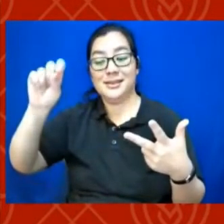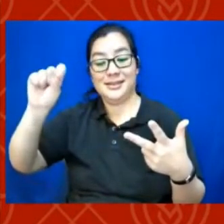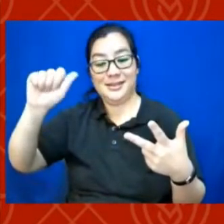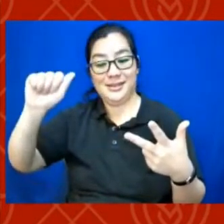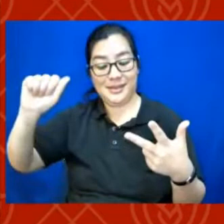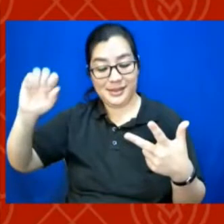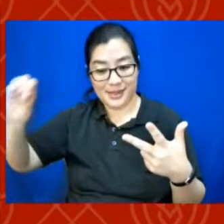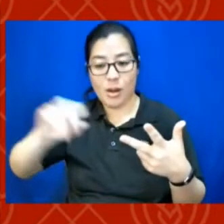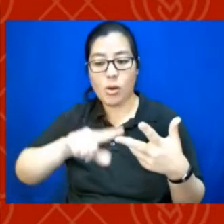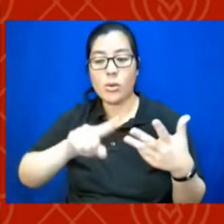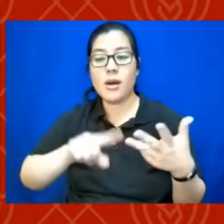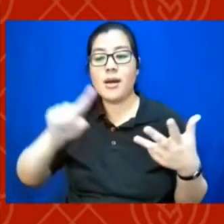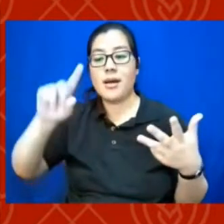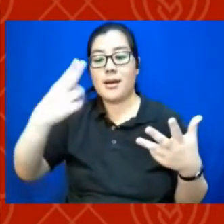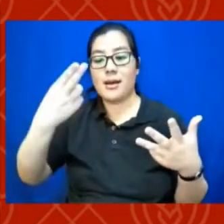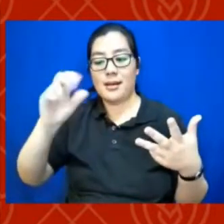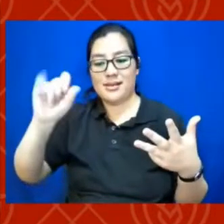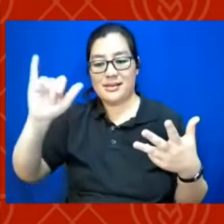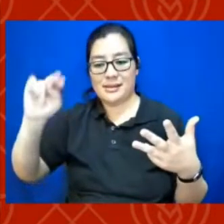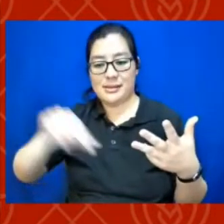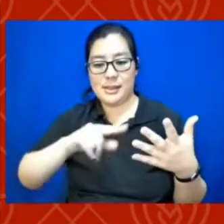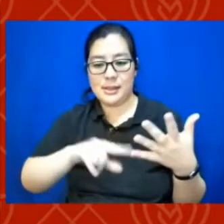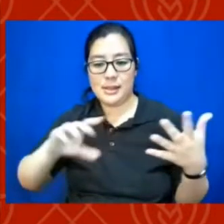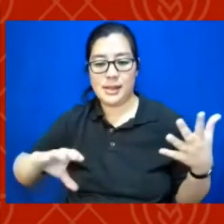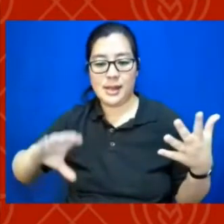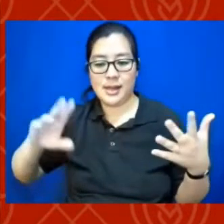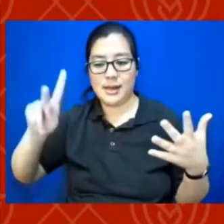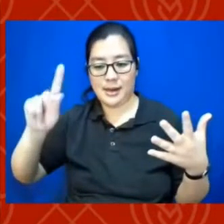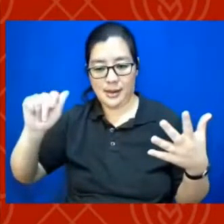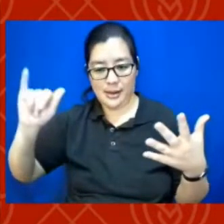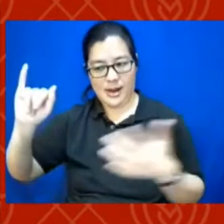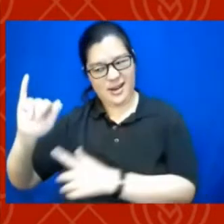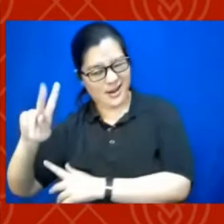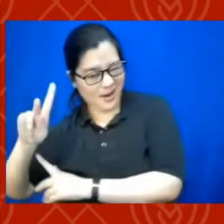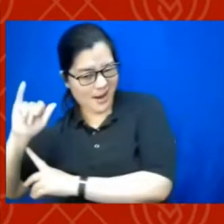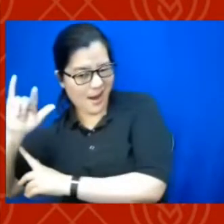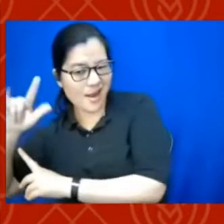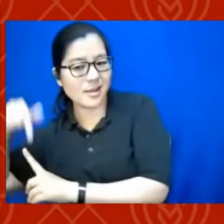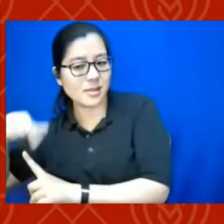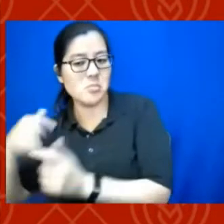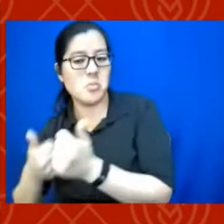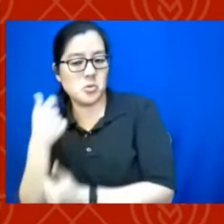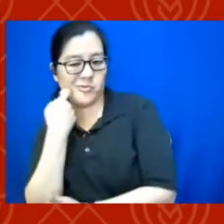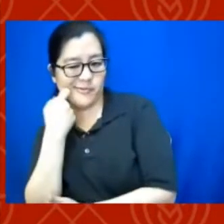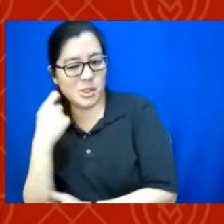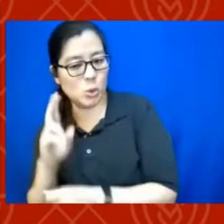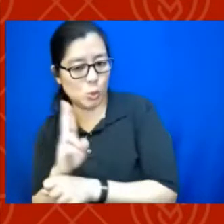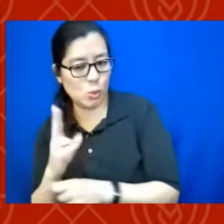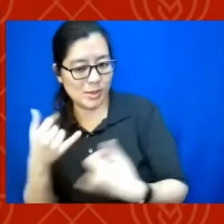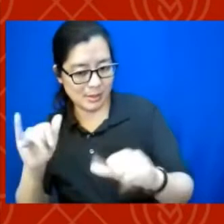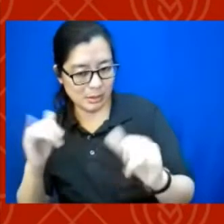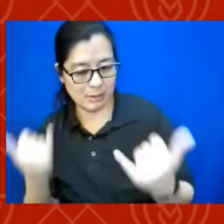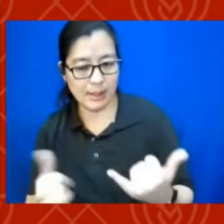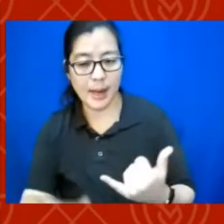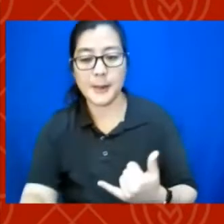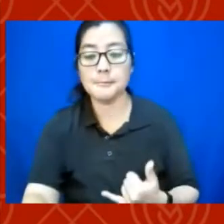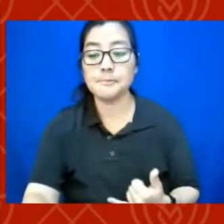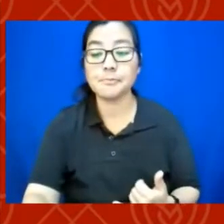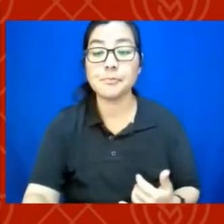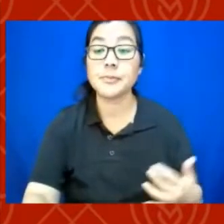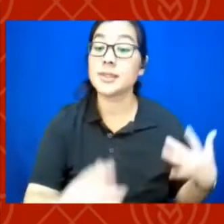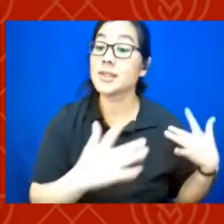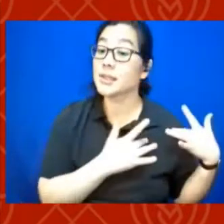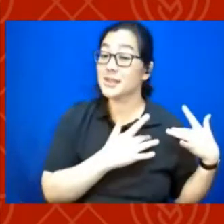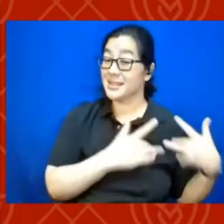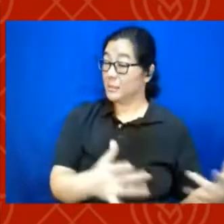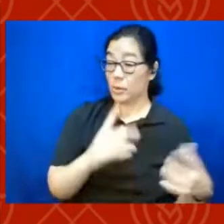most recent form of calligraphy that is used today. What you need to do calligraphy are brushes that are usually made out of some sort